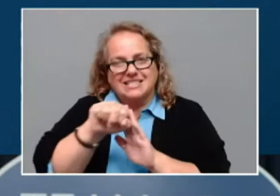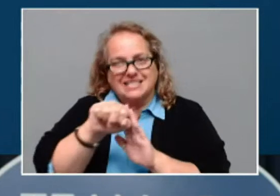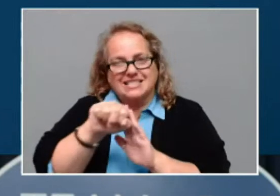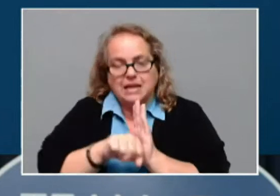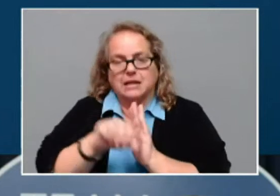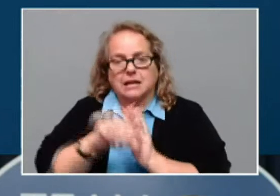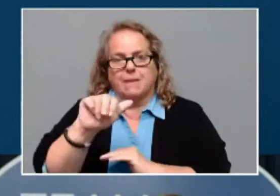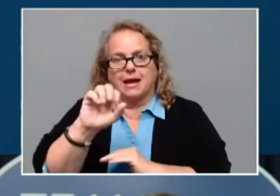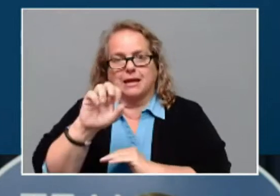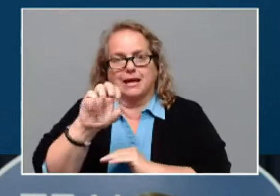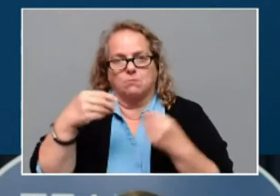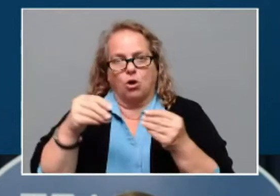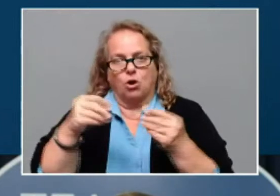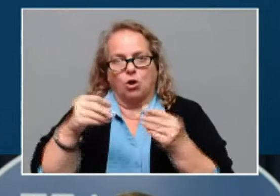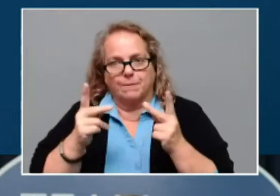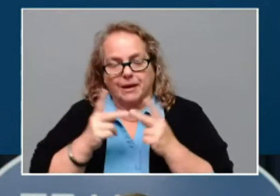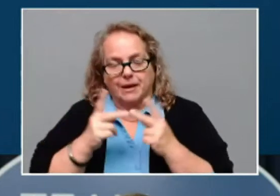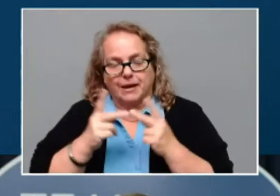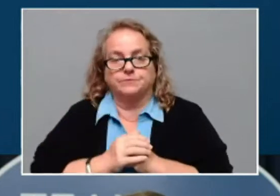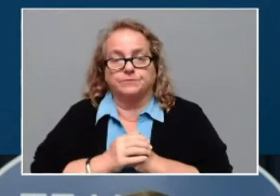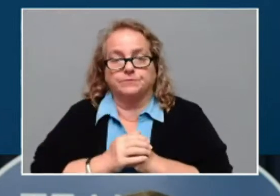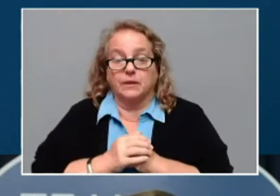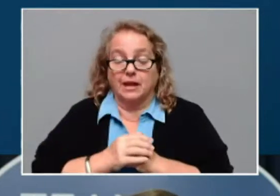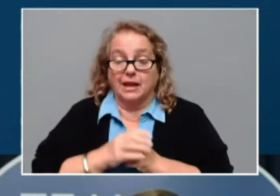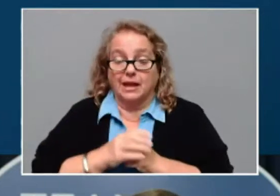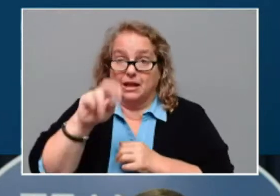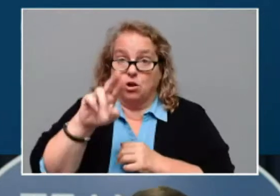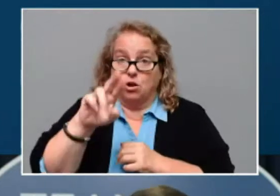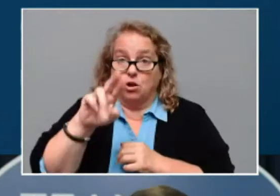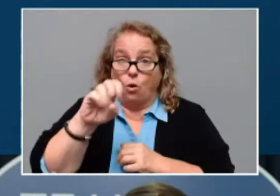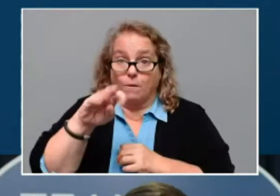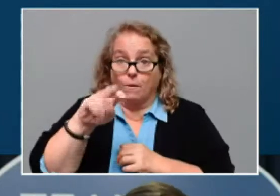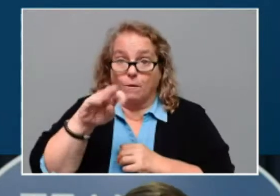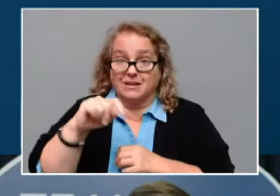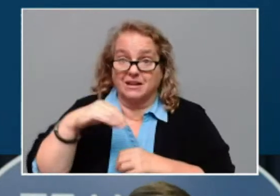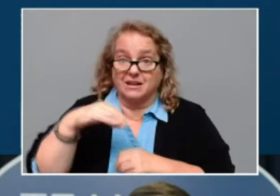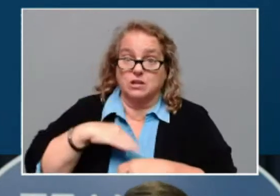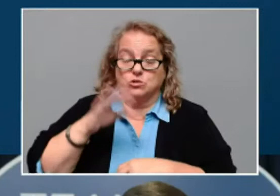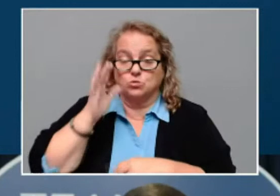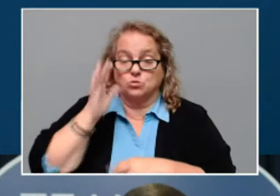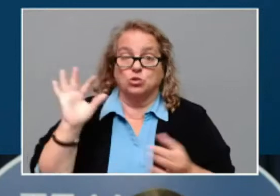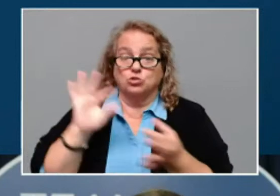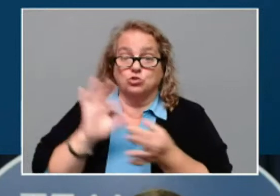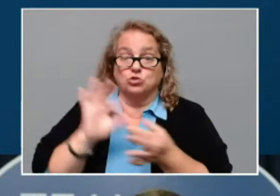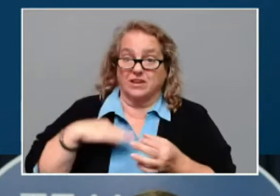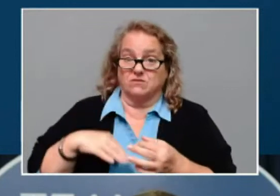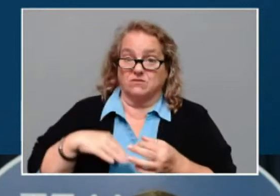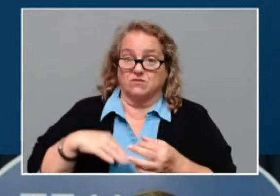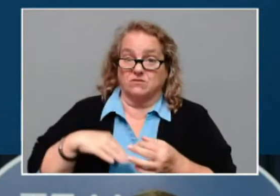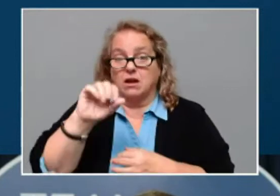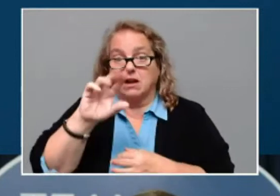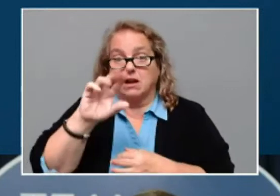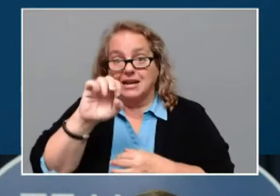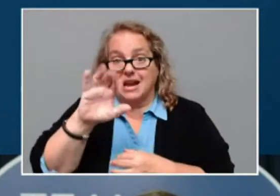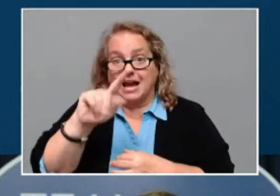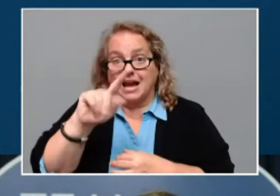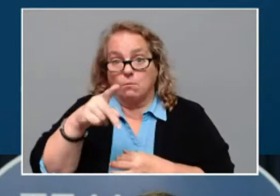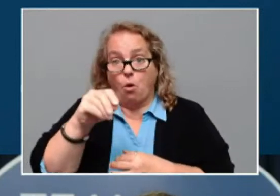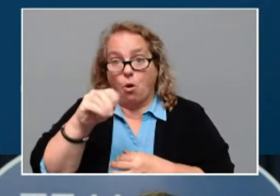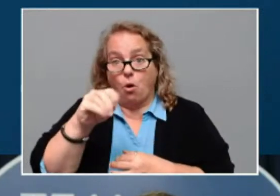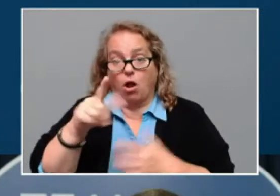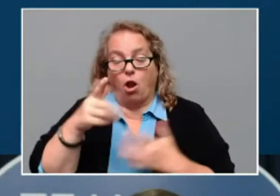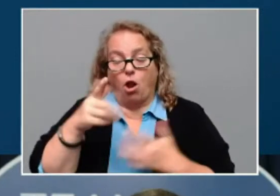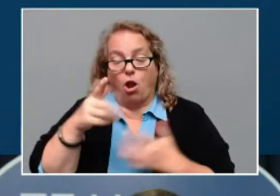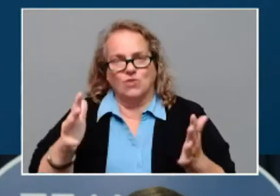enrollment advantages of a state-based marketplace will join the advantages of the Connect portal already appreciated by Kentuckians. For a year